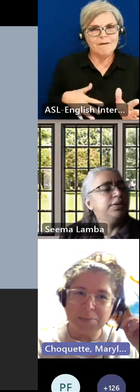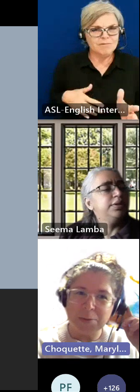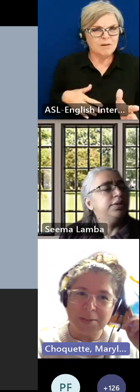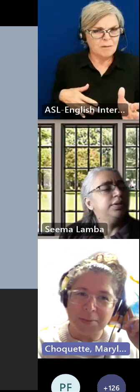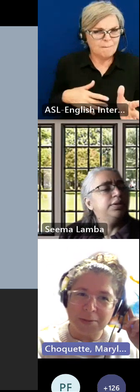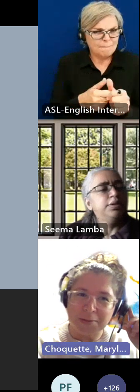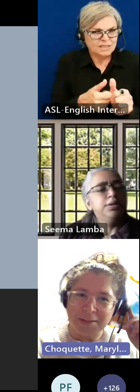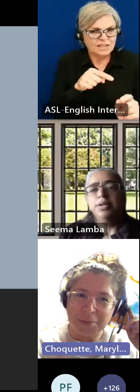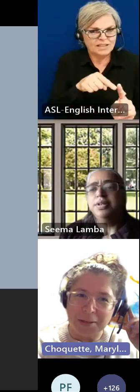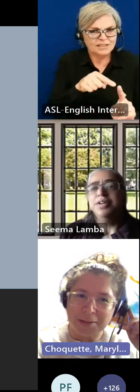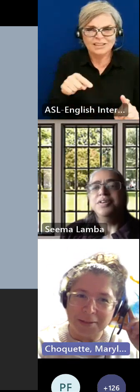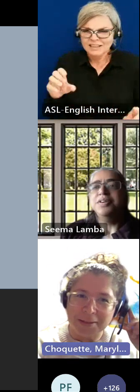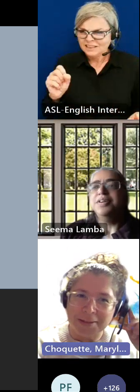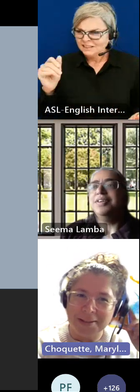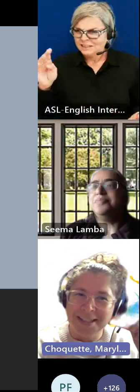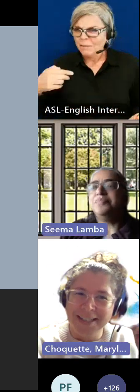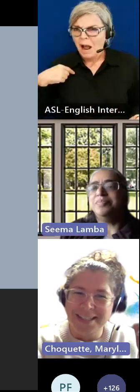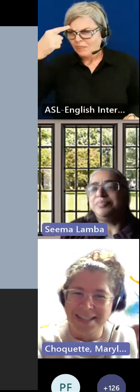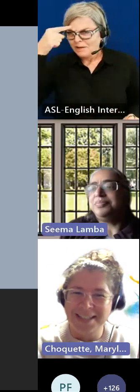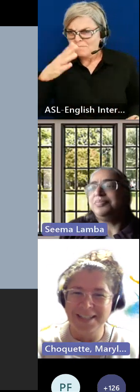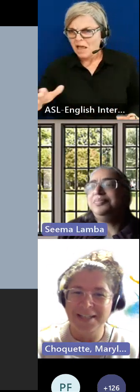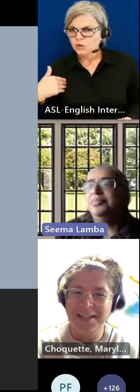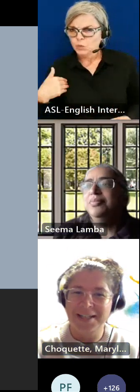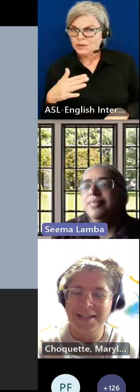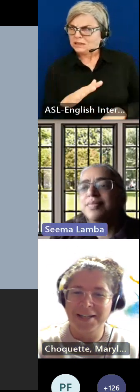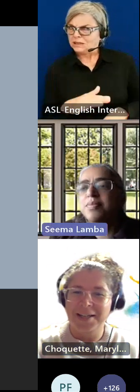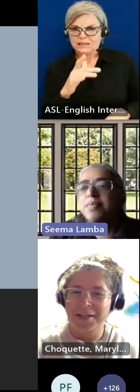That's what Seema was about to tell me, I think.